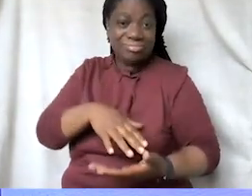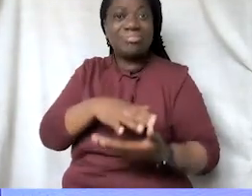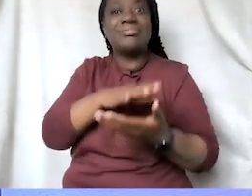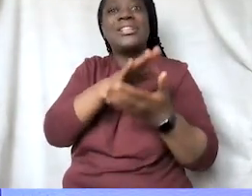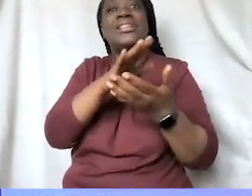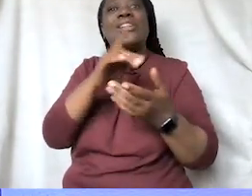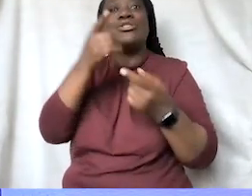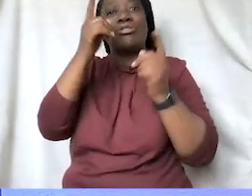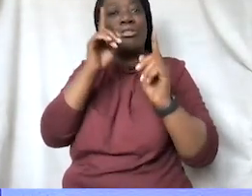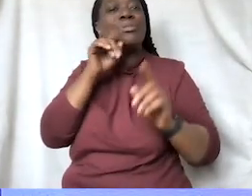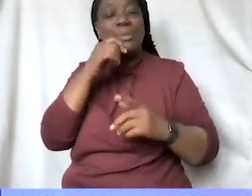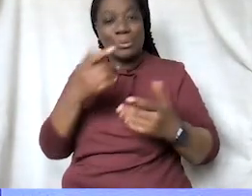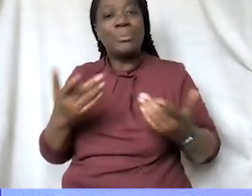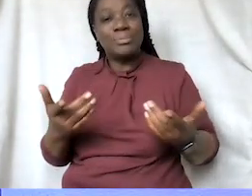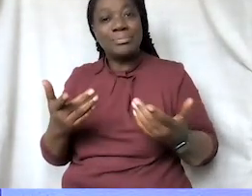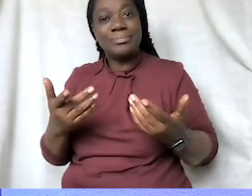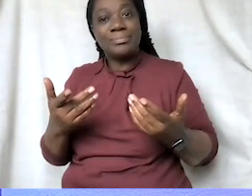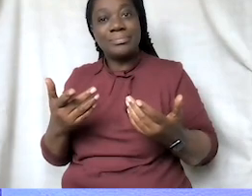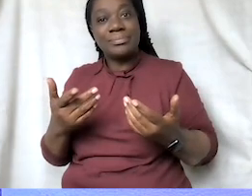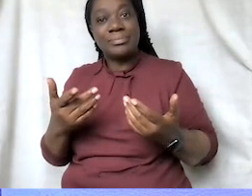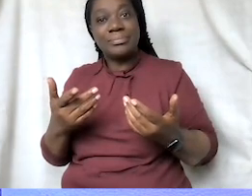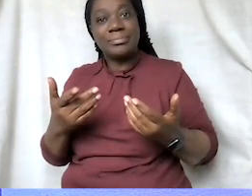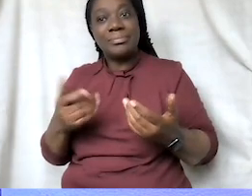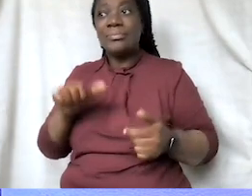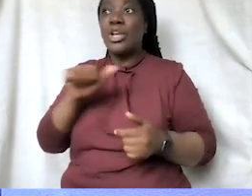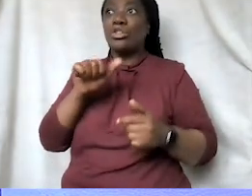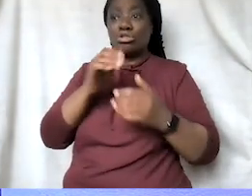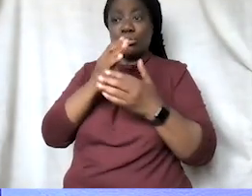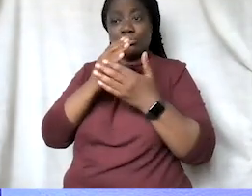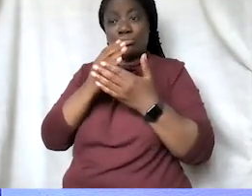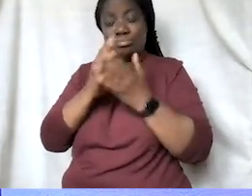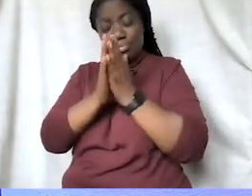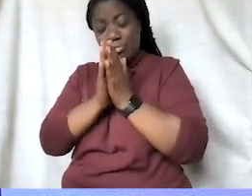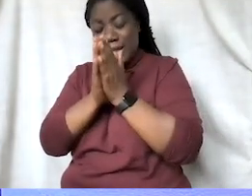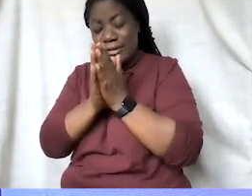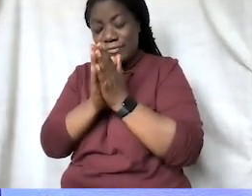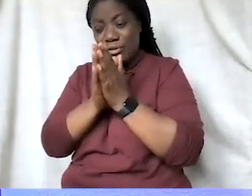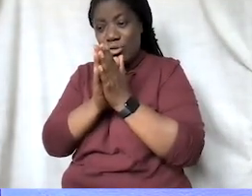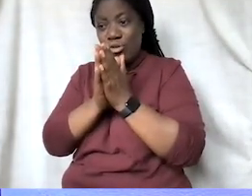God's people should pray for deliverance from difficulty.